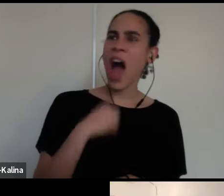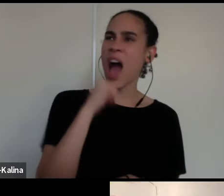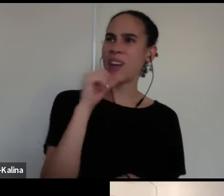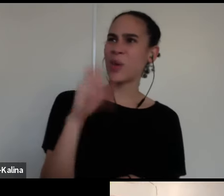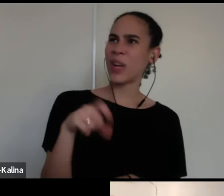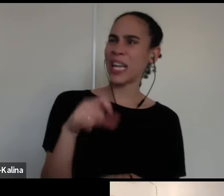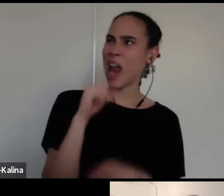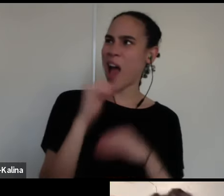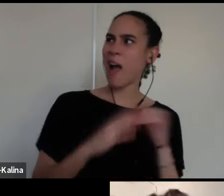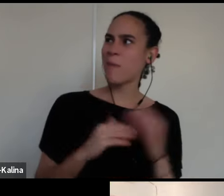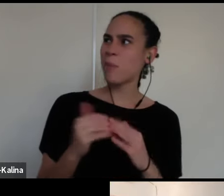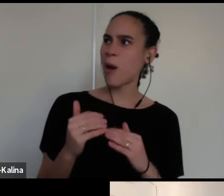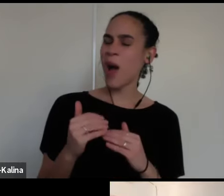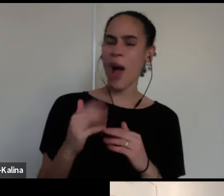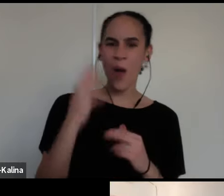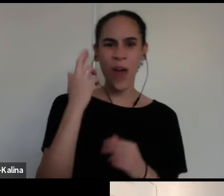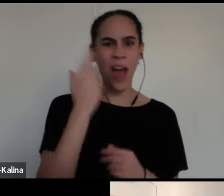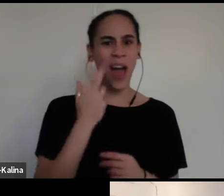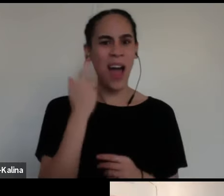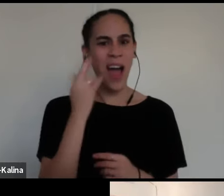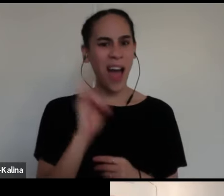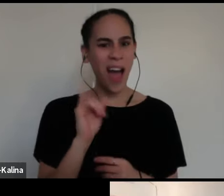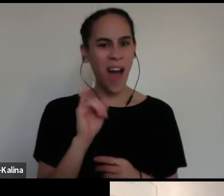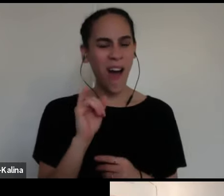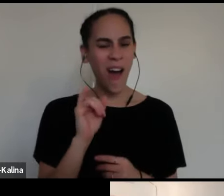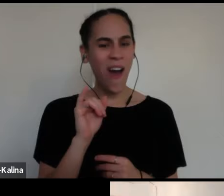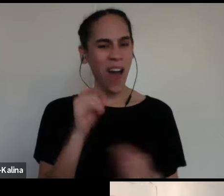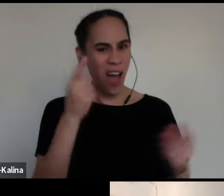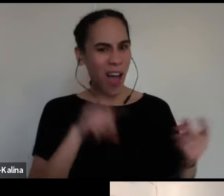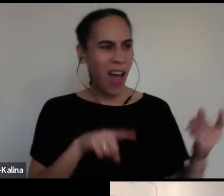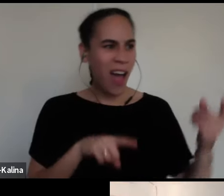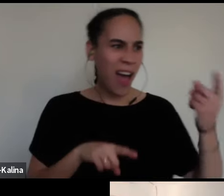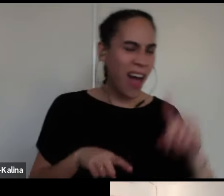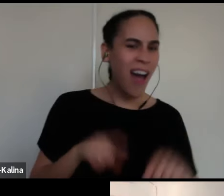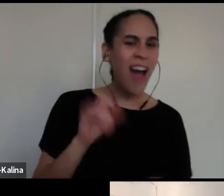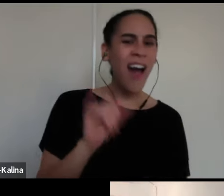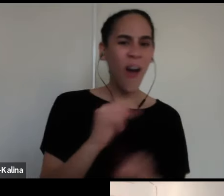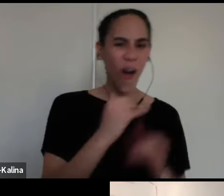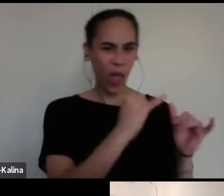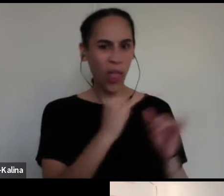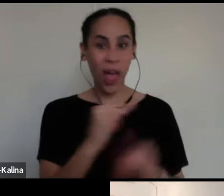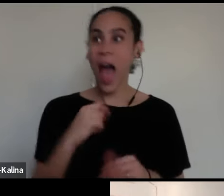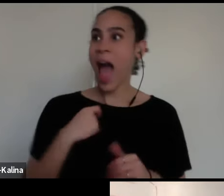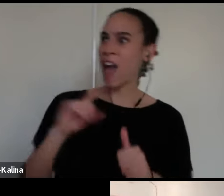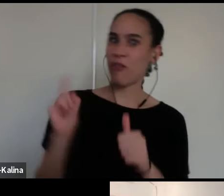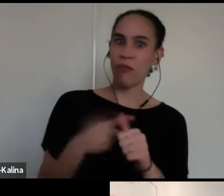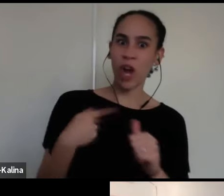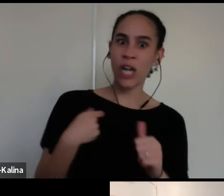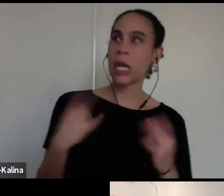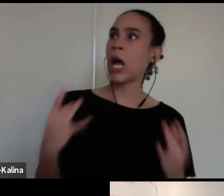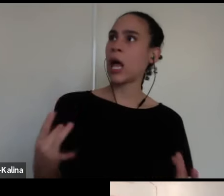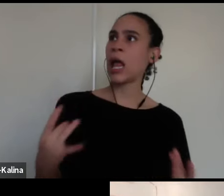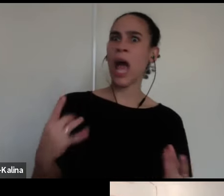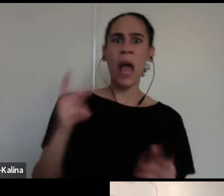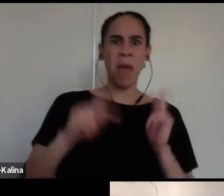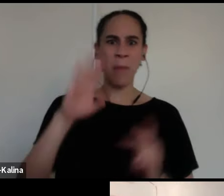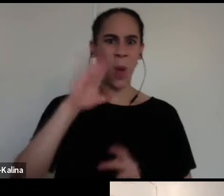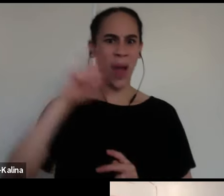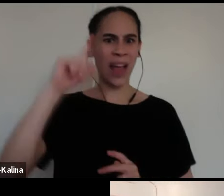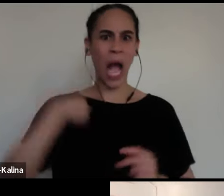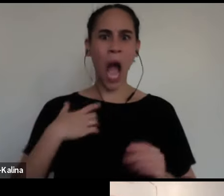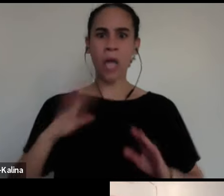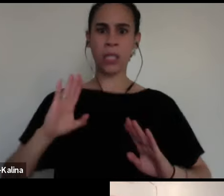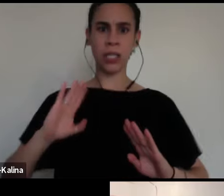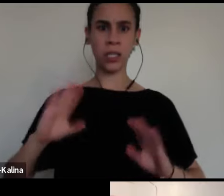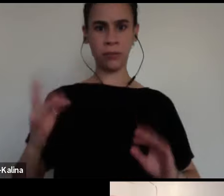uncomfortable. Yeah. And the first time I did it, I was like, people are going to think I'm so weird because I'm sitting up straight and I'm closing